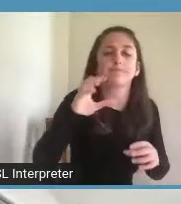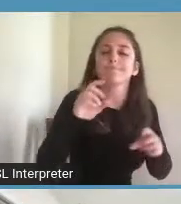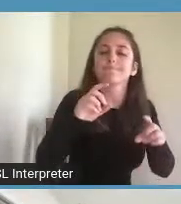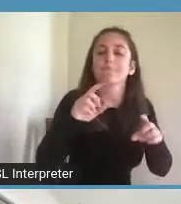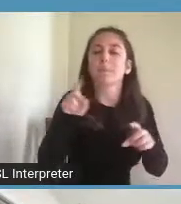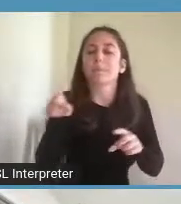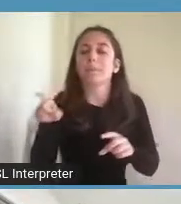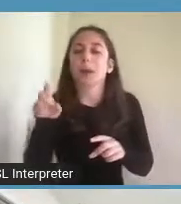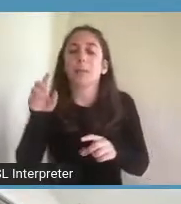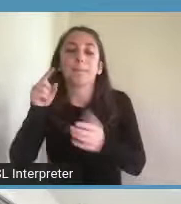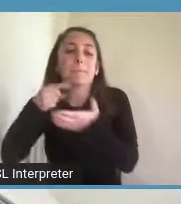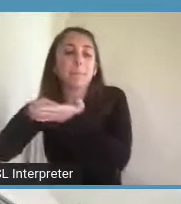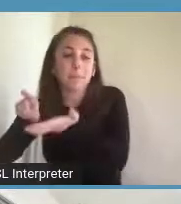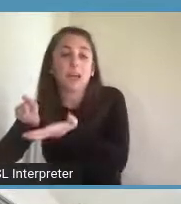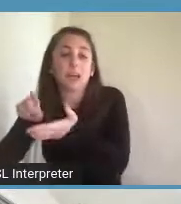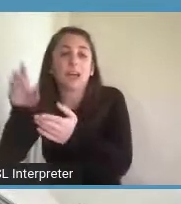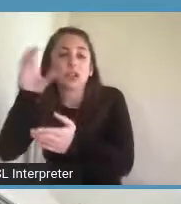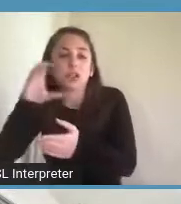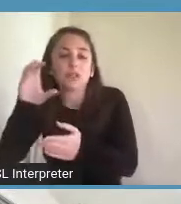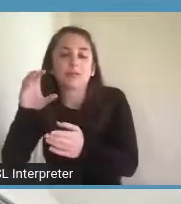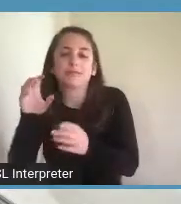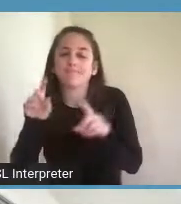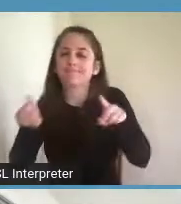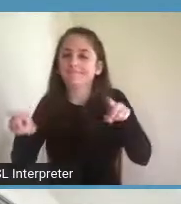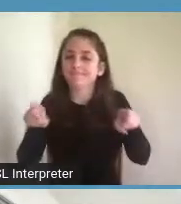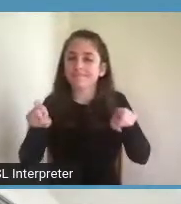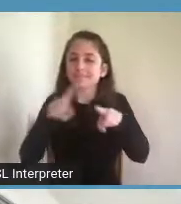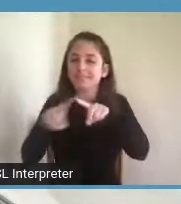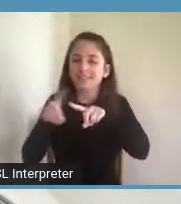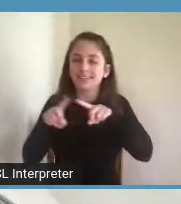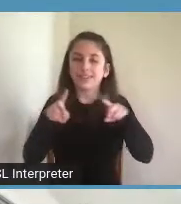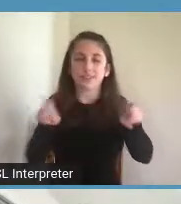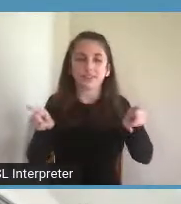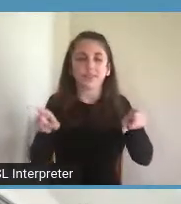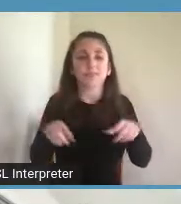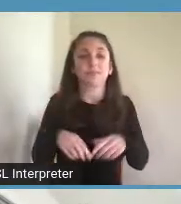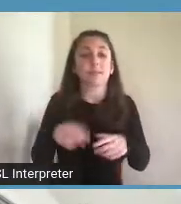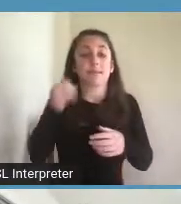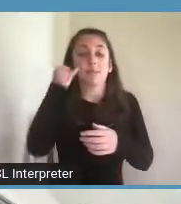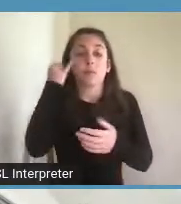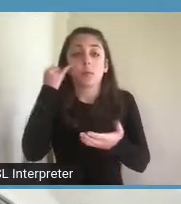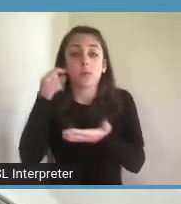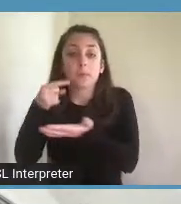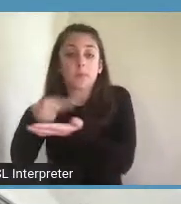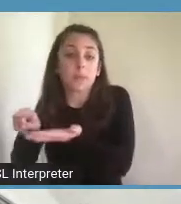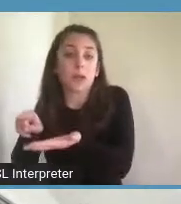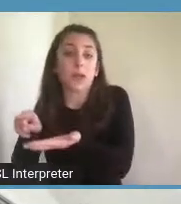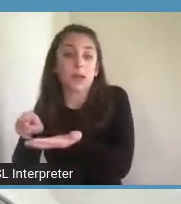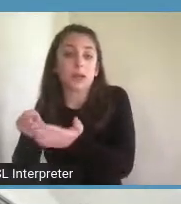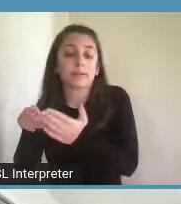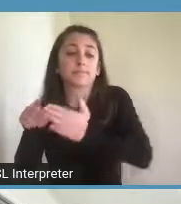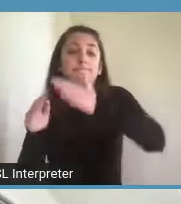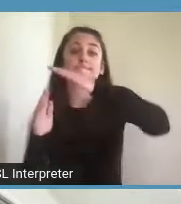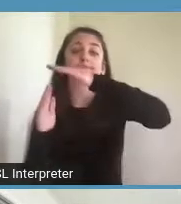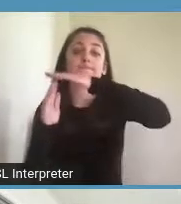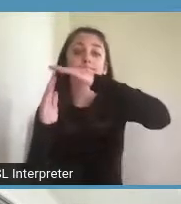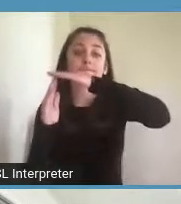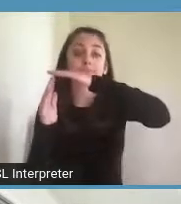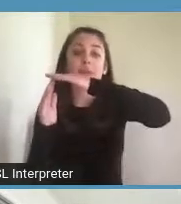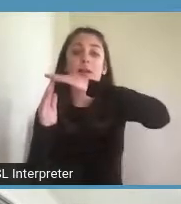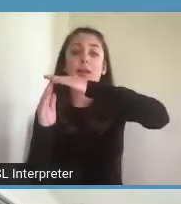for advertising with Google to be kind of high up in that advertising section of their search results, that's paid